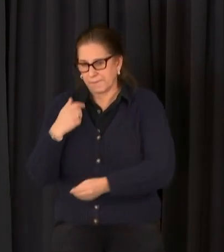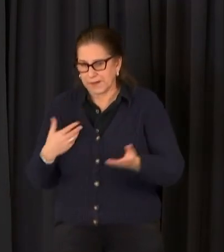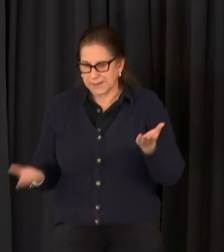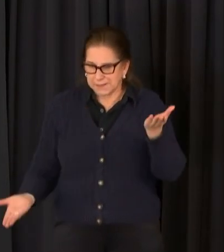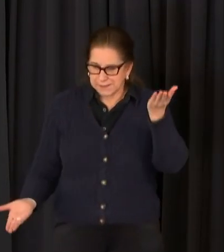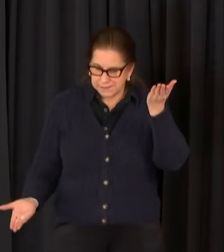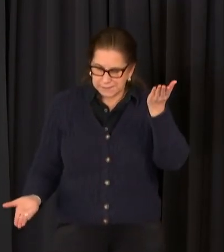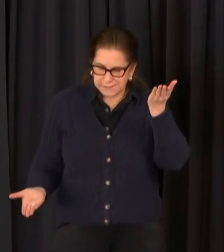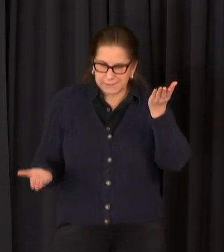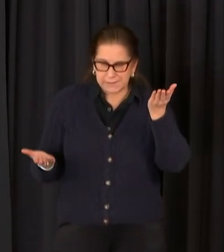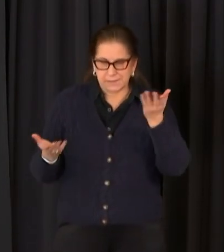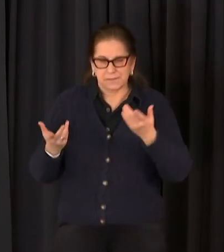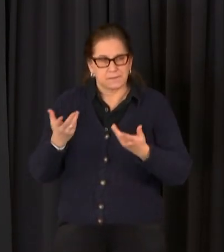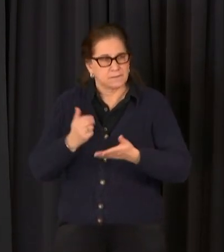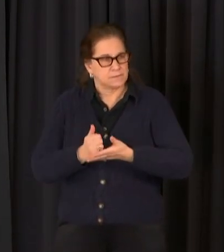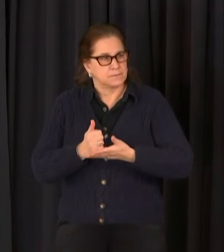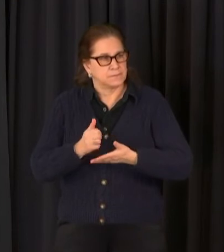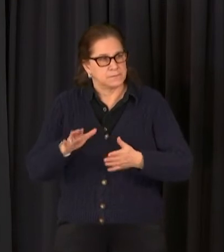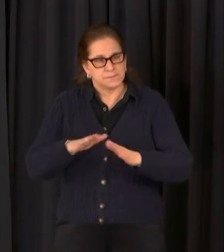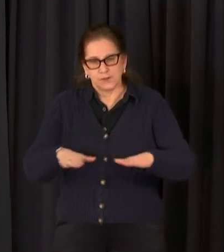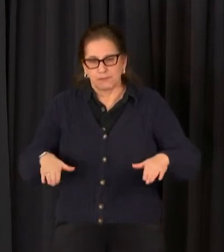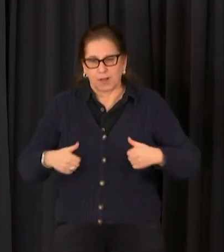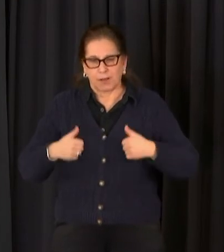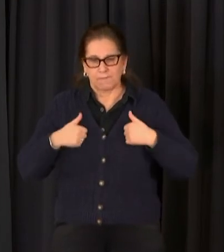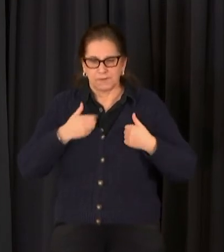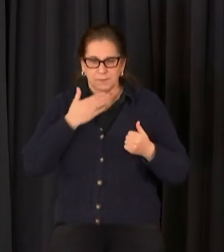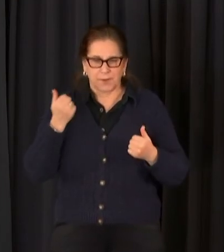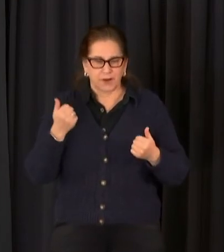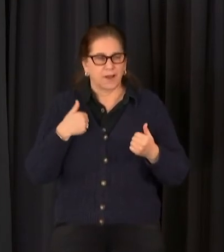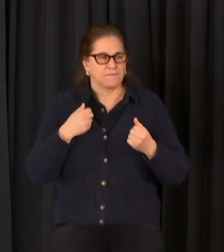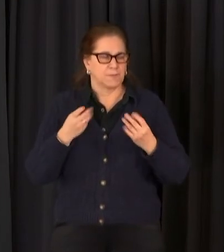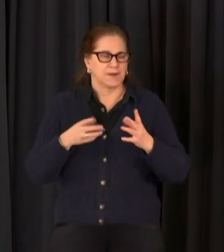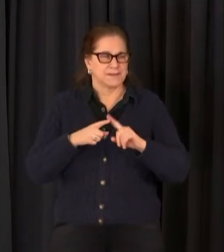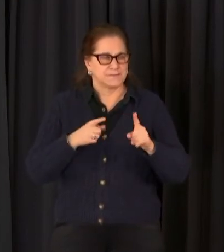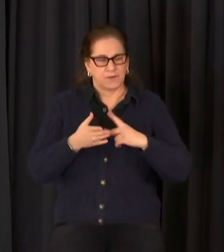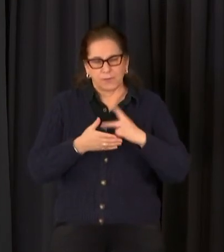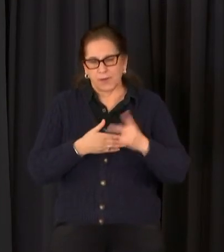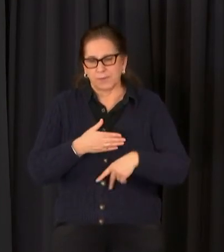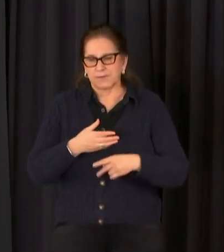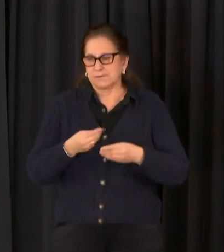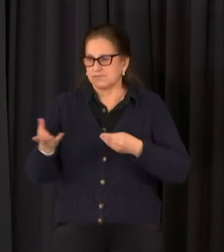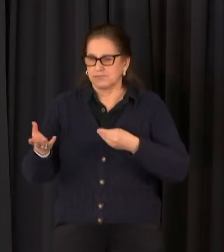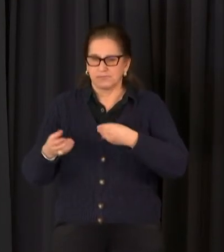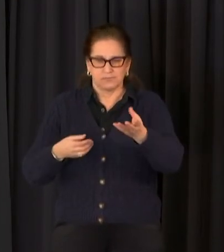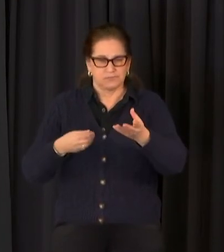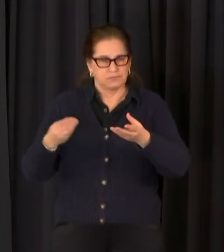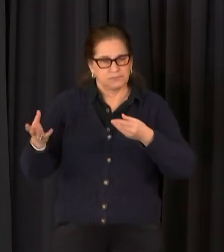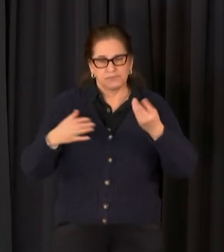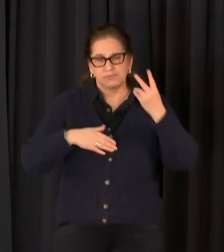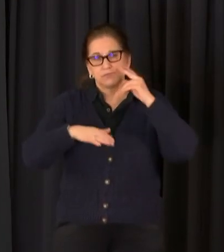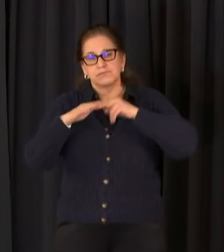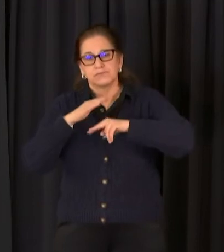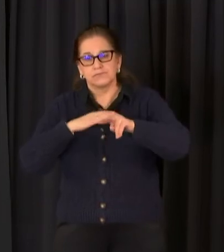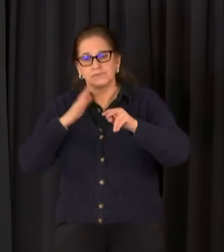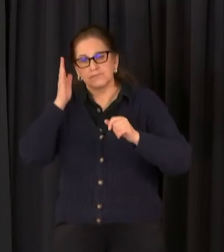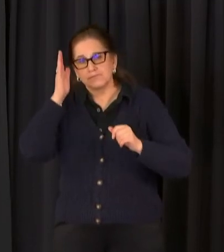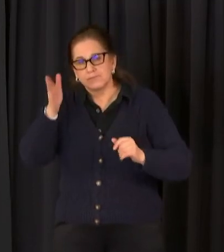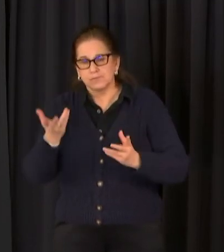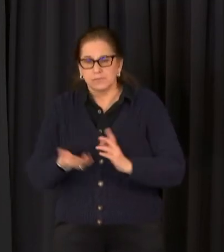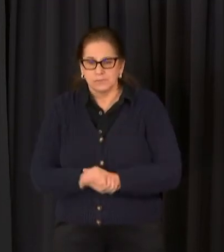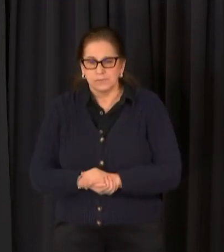of our children live in poverty, and we've tried a lot of different programs that hasn't changed their trajectory. So if this